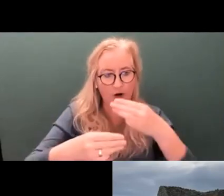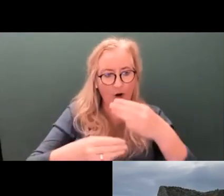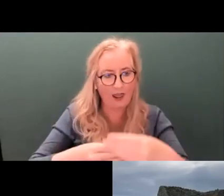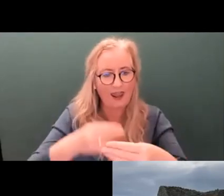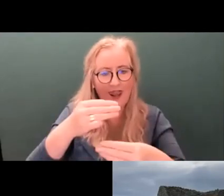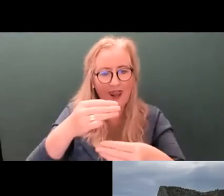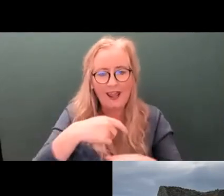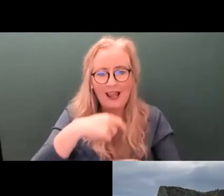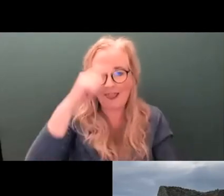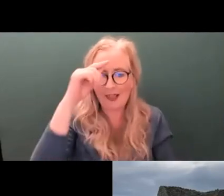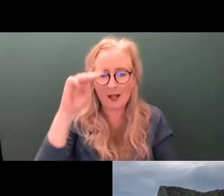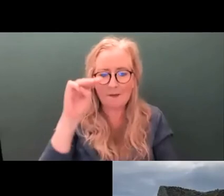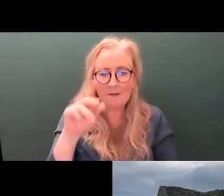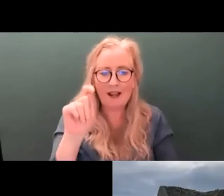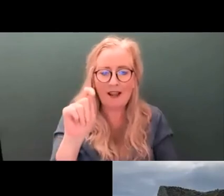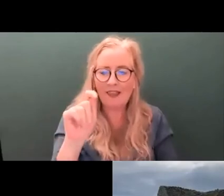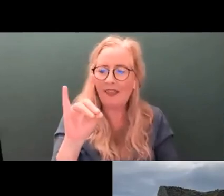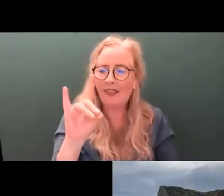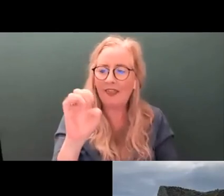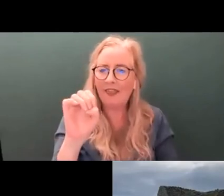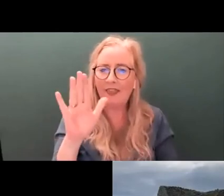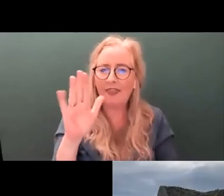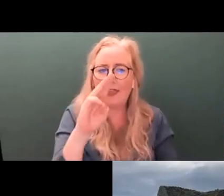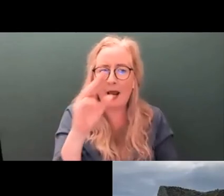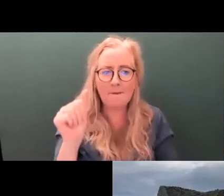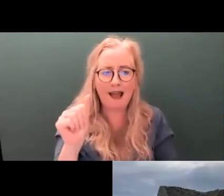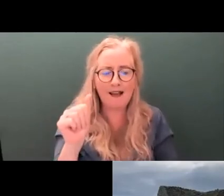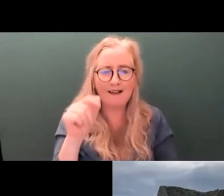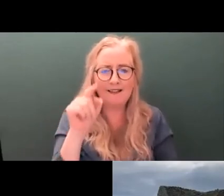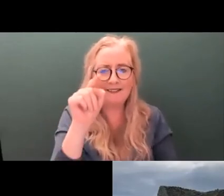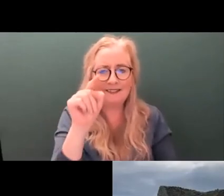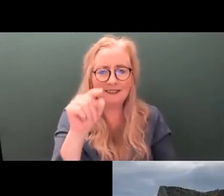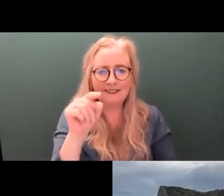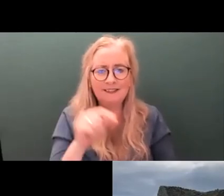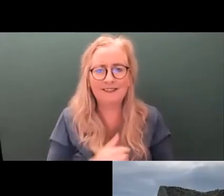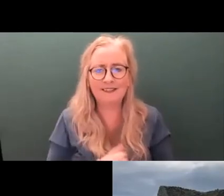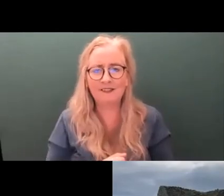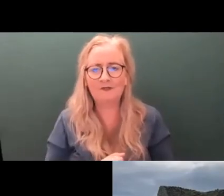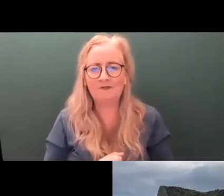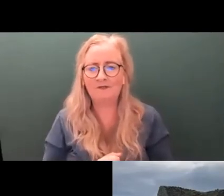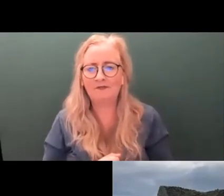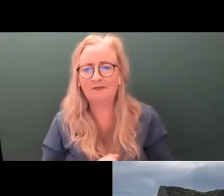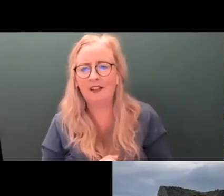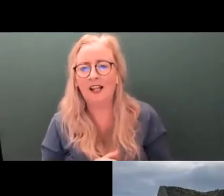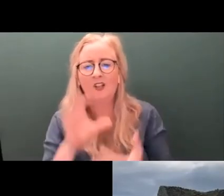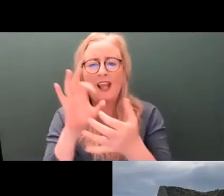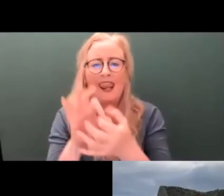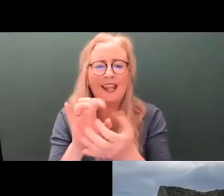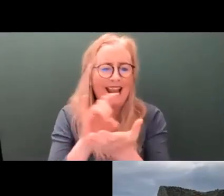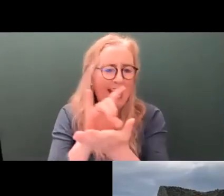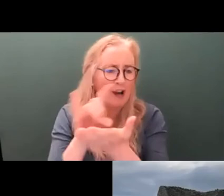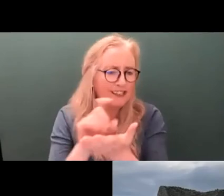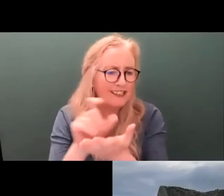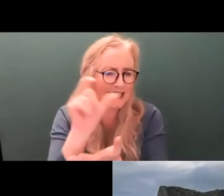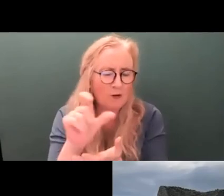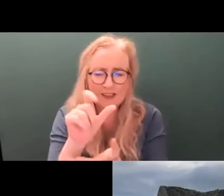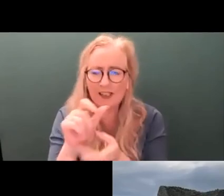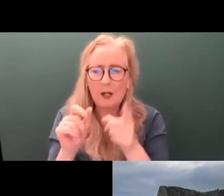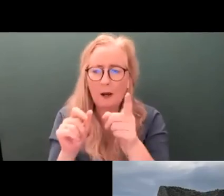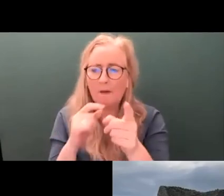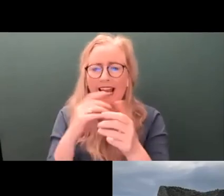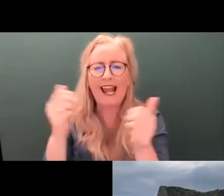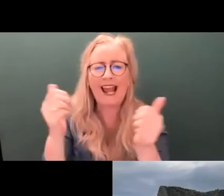for Thelma or Lorcan. You may know the answer. It might require actually an email to the Heritage Council. I'm not sure are there specific